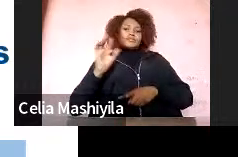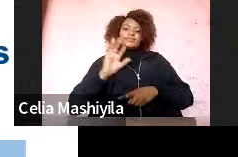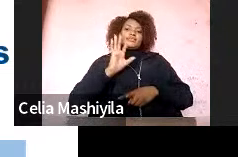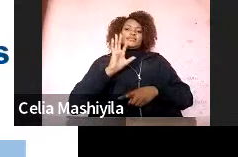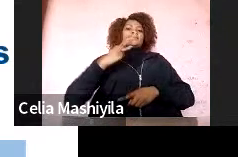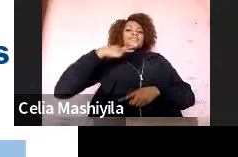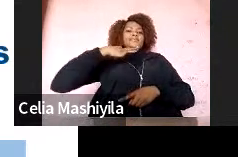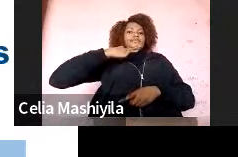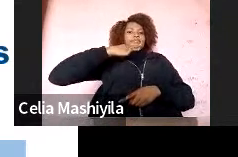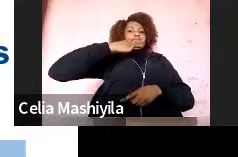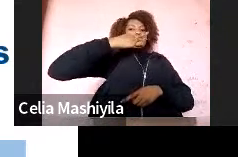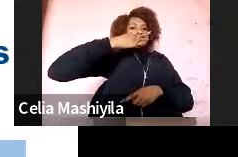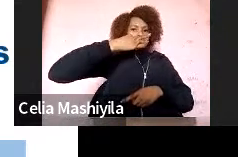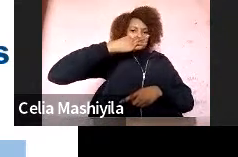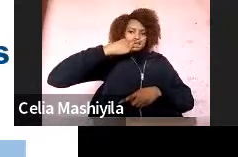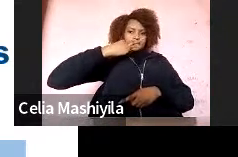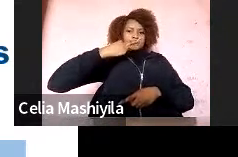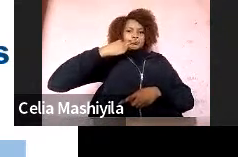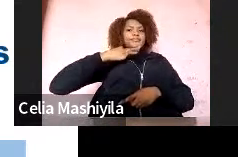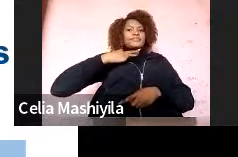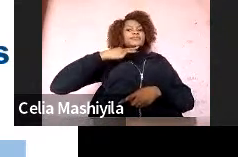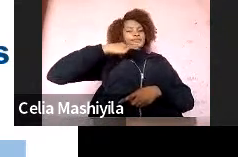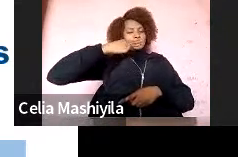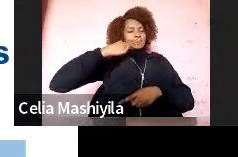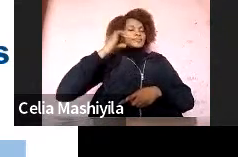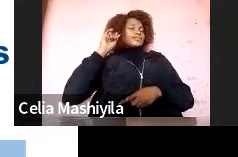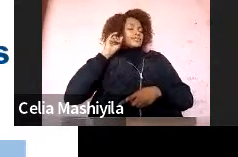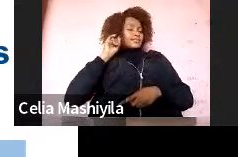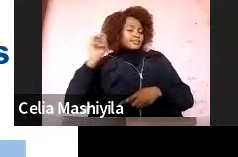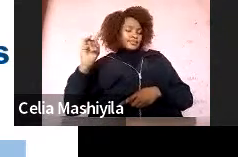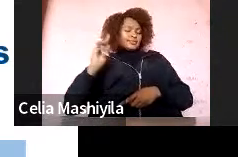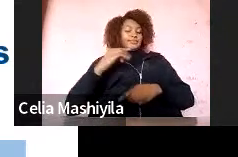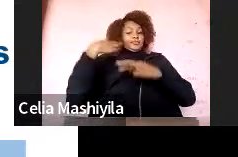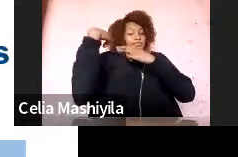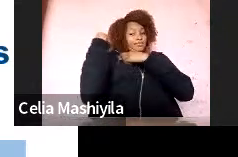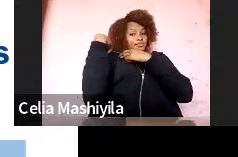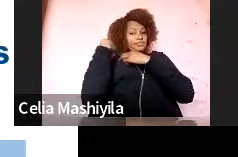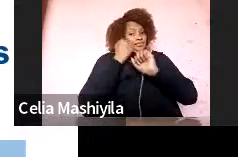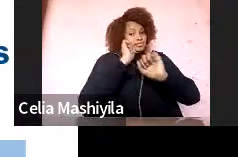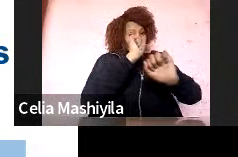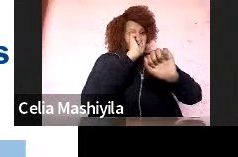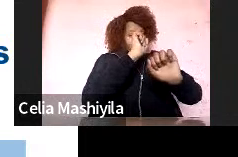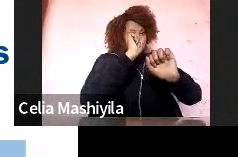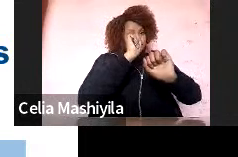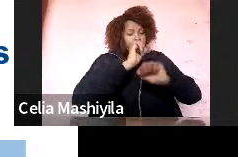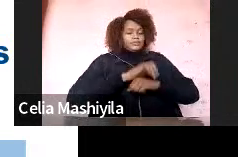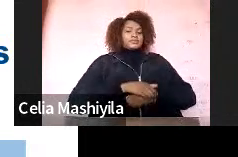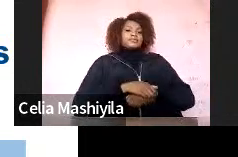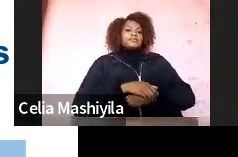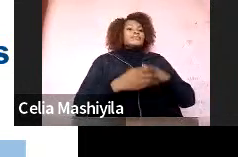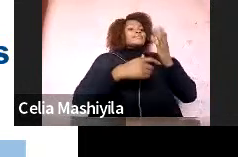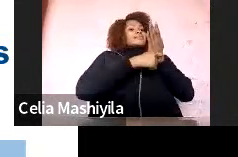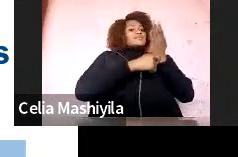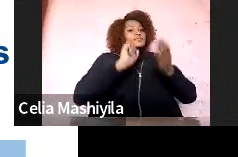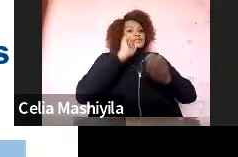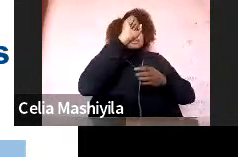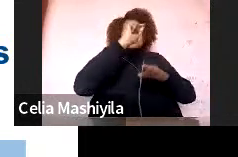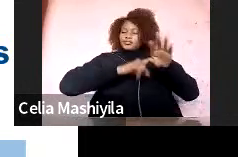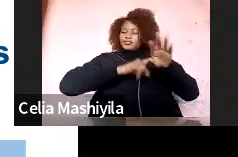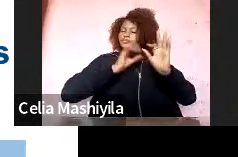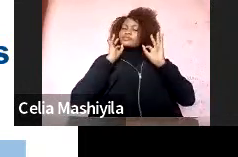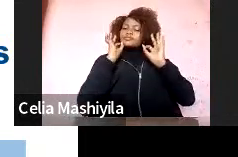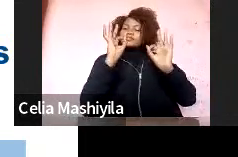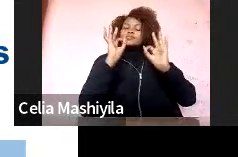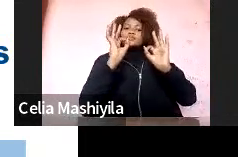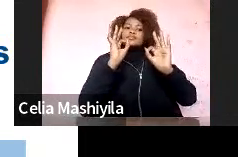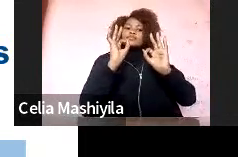responsibility where you submit your tax on time, where you submit